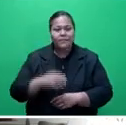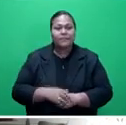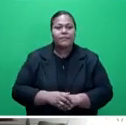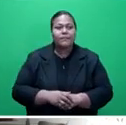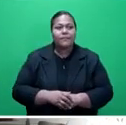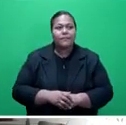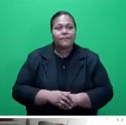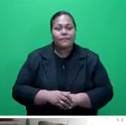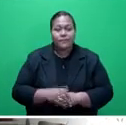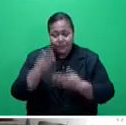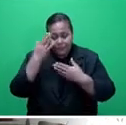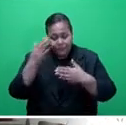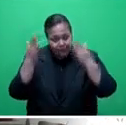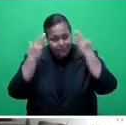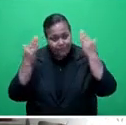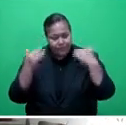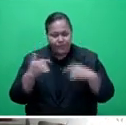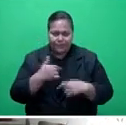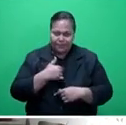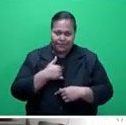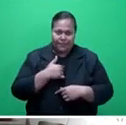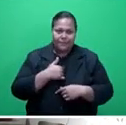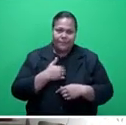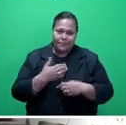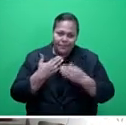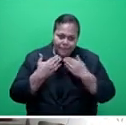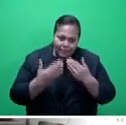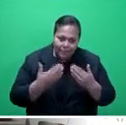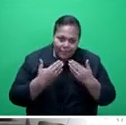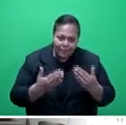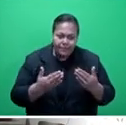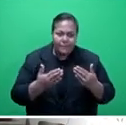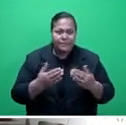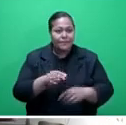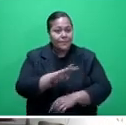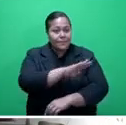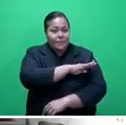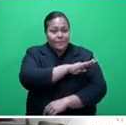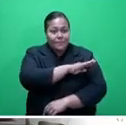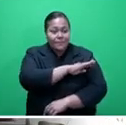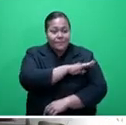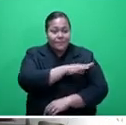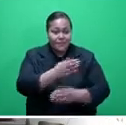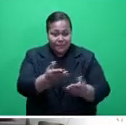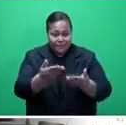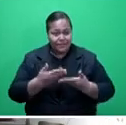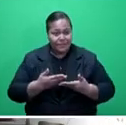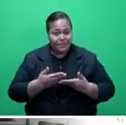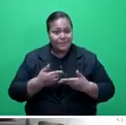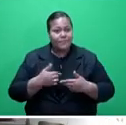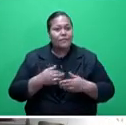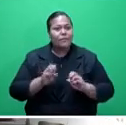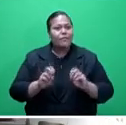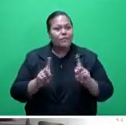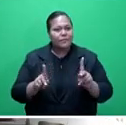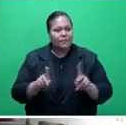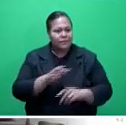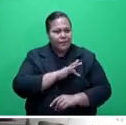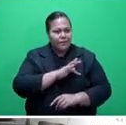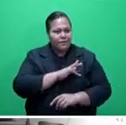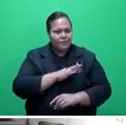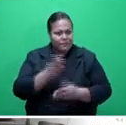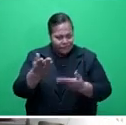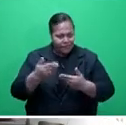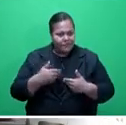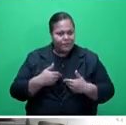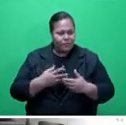Honourable Speaker, sir, I pay homage to the Honourable Prime Minister for giving me this opportunity and having faith in me to be part of the Fiji First